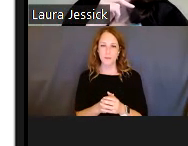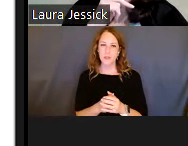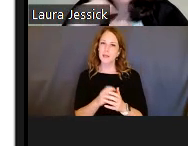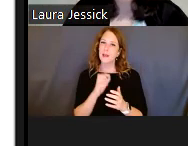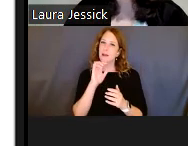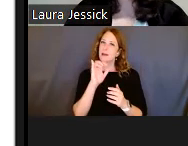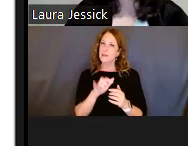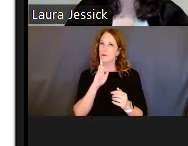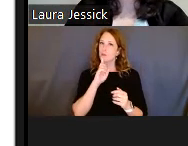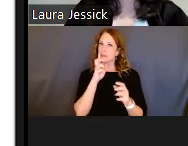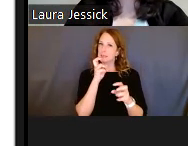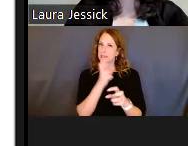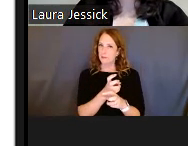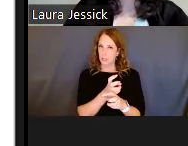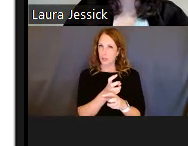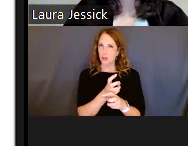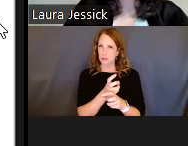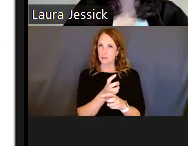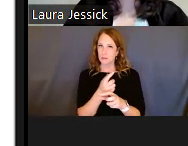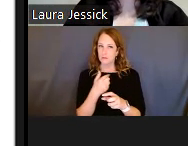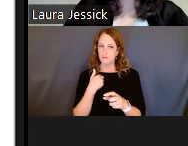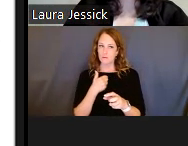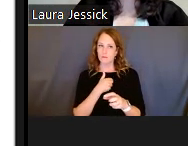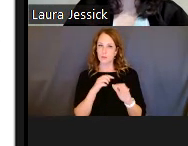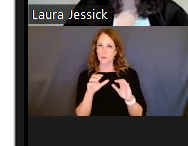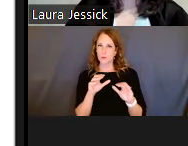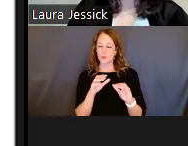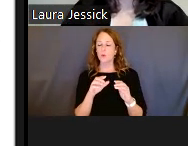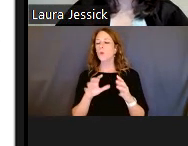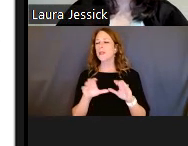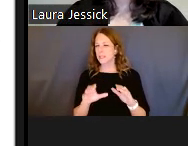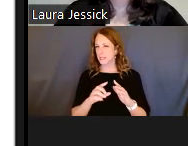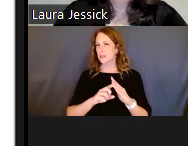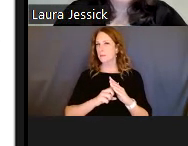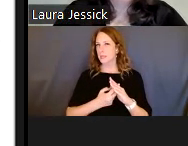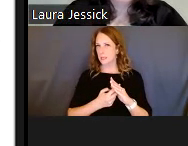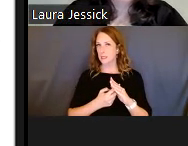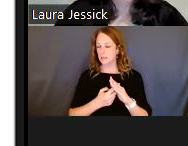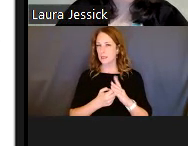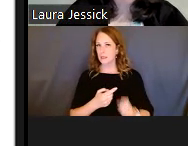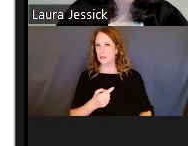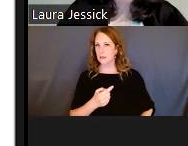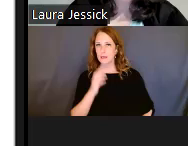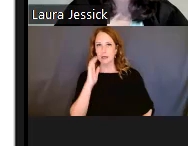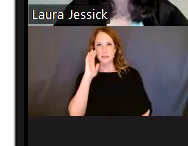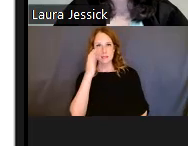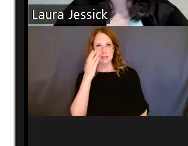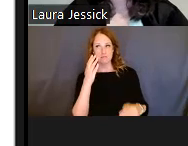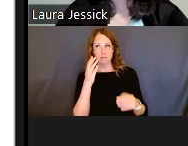difficult thing for us to do. We did it at first because it seemed like it was